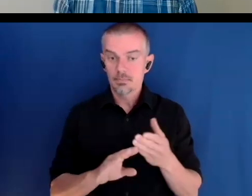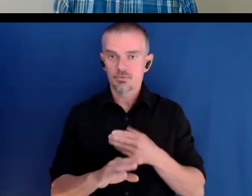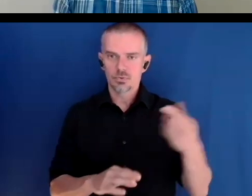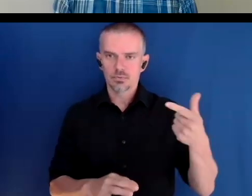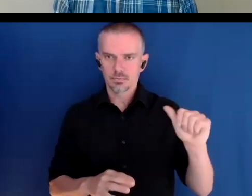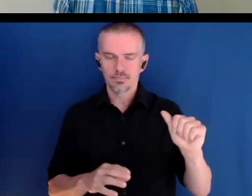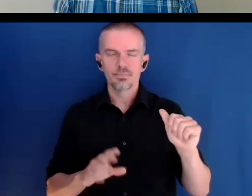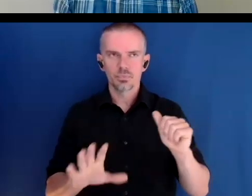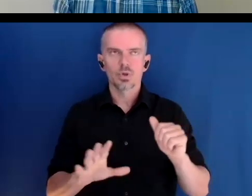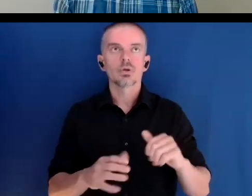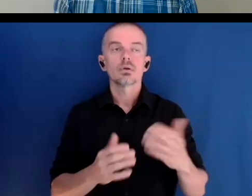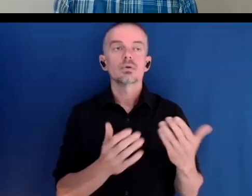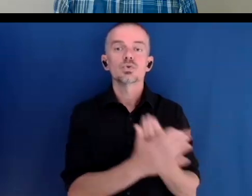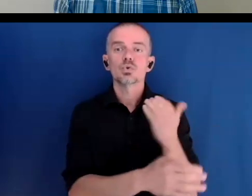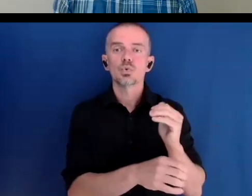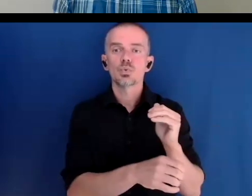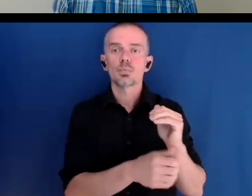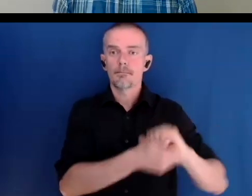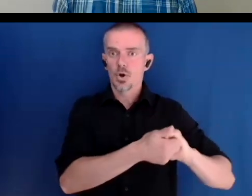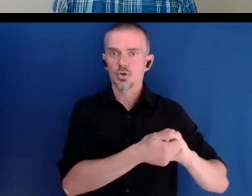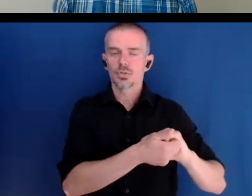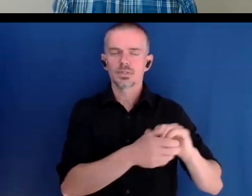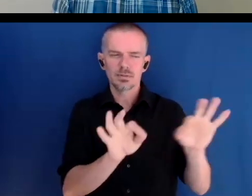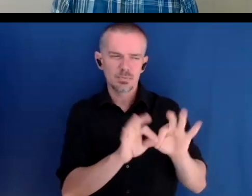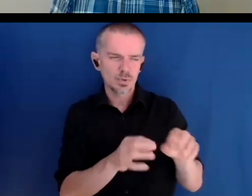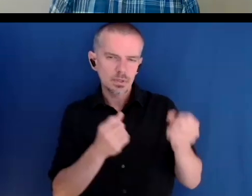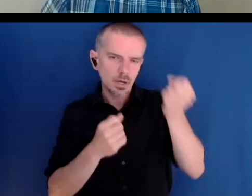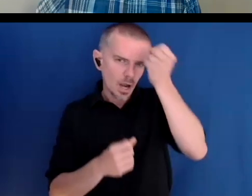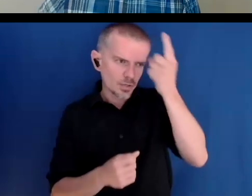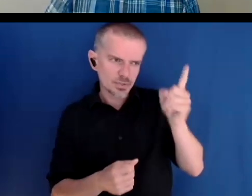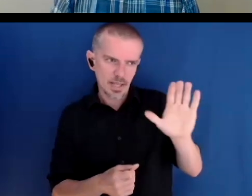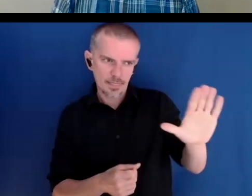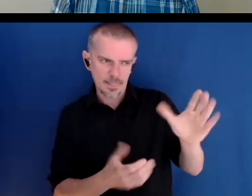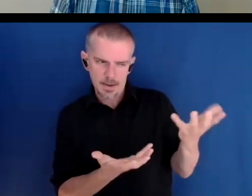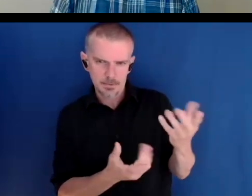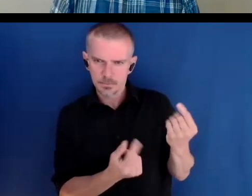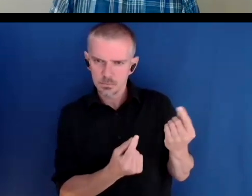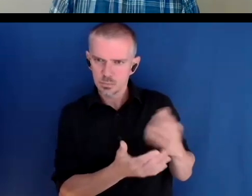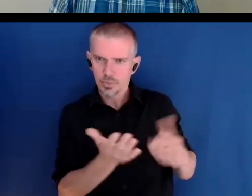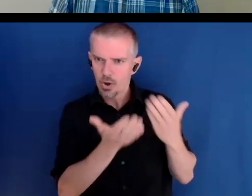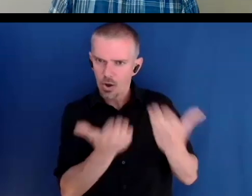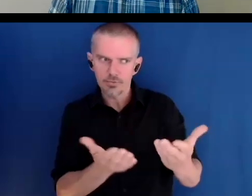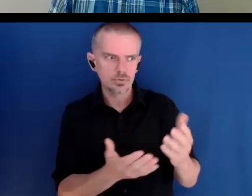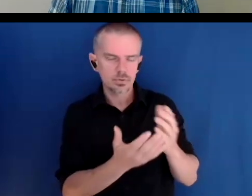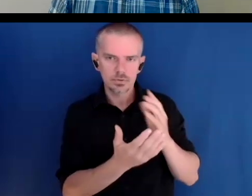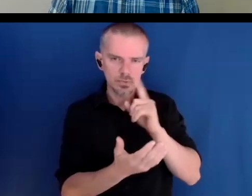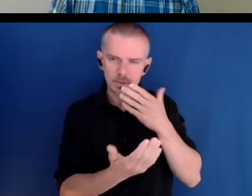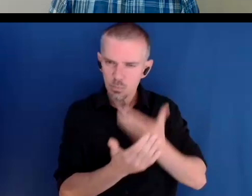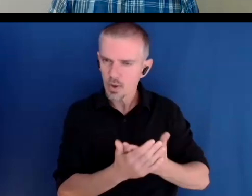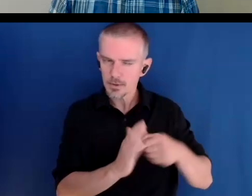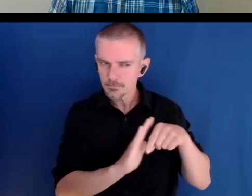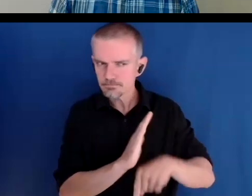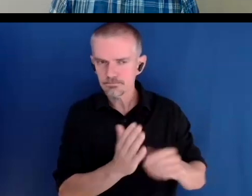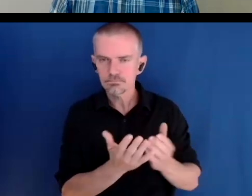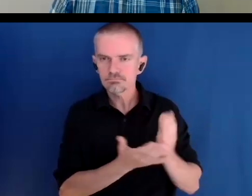new partner, is really understand what that partner is bringing to the table. And there could be things that a group